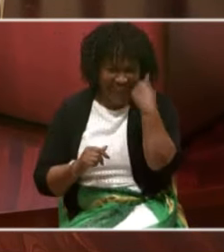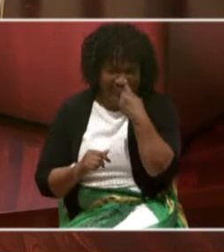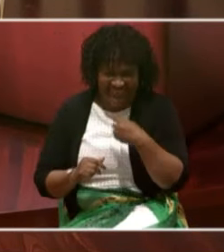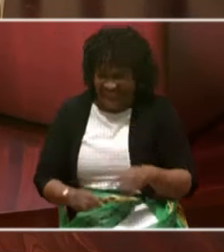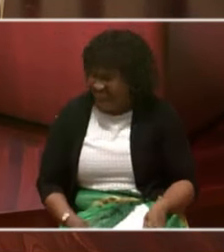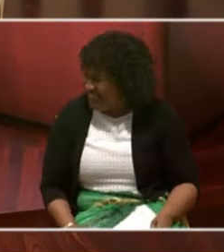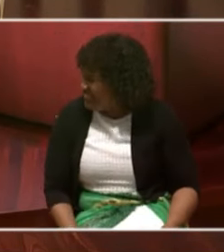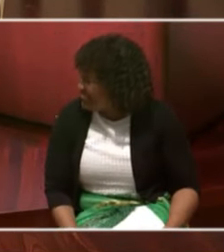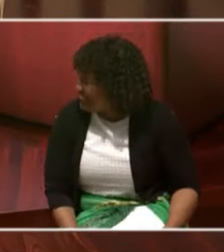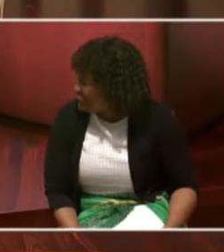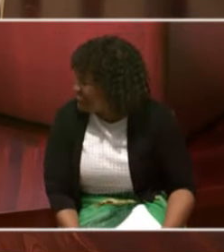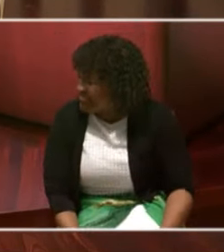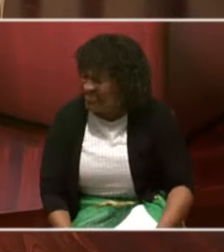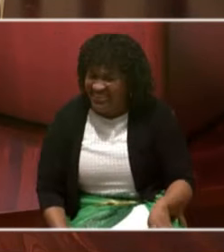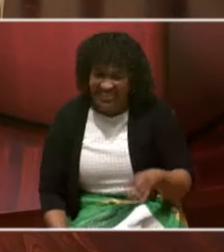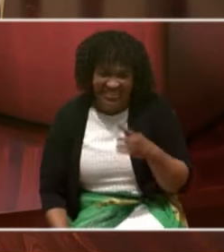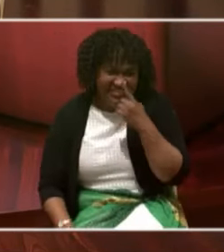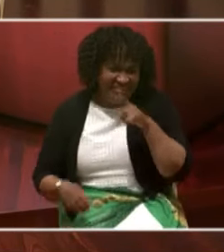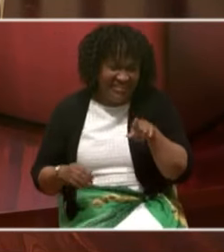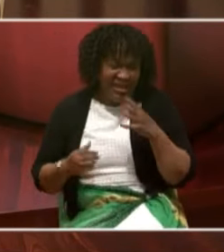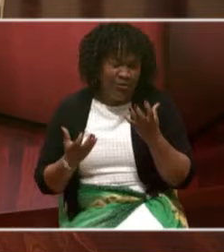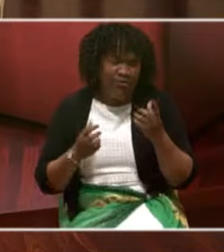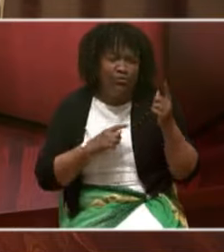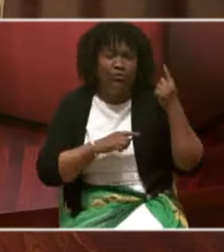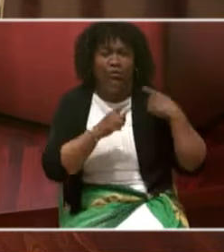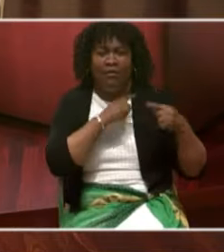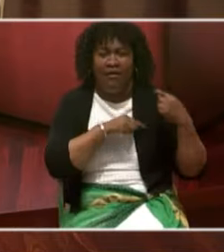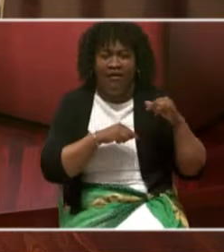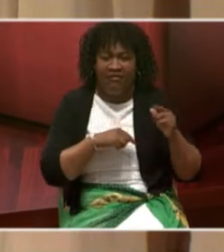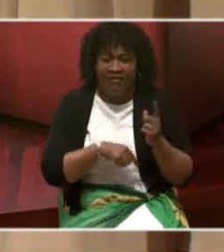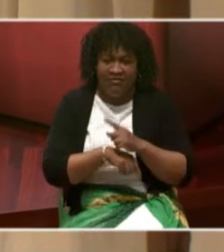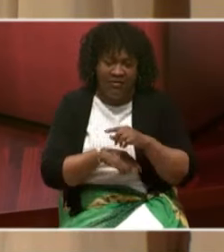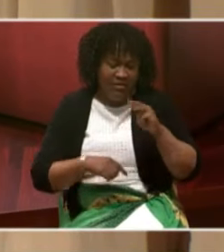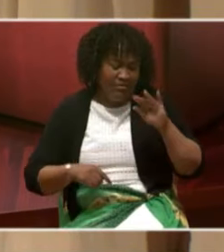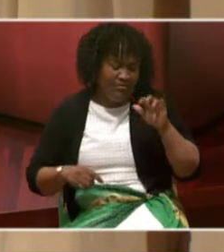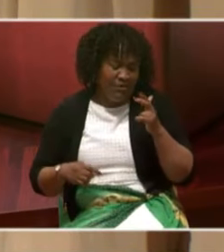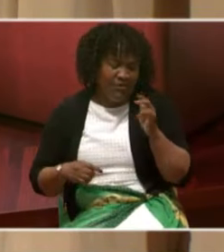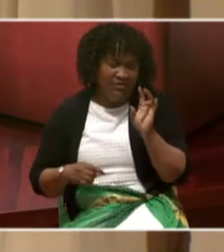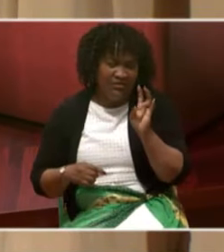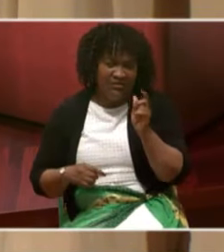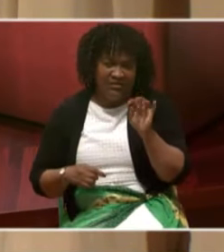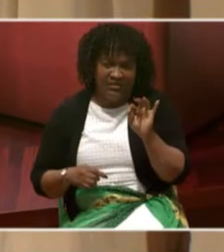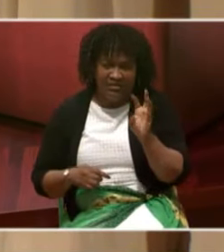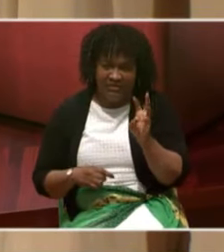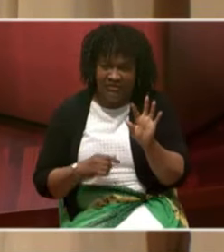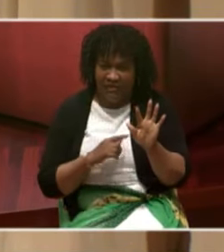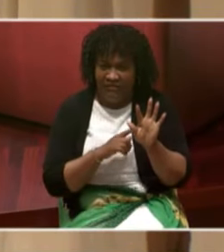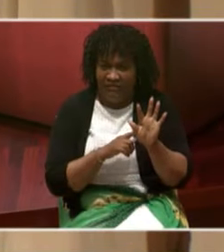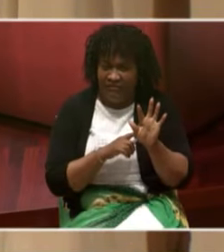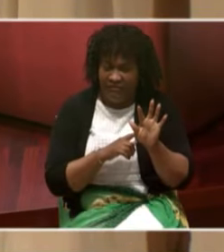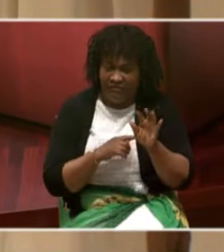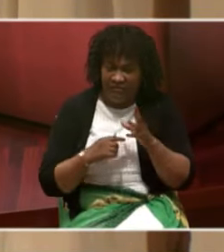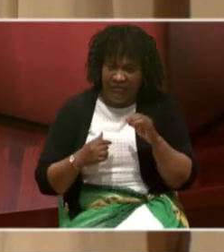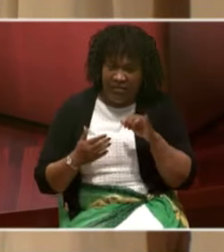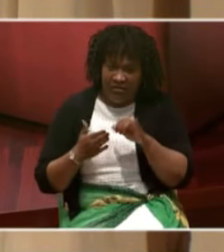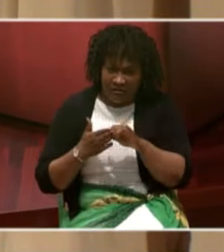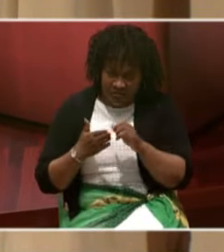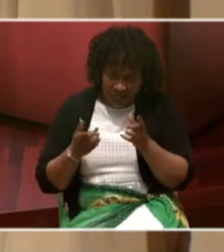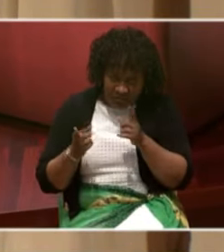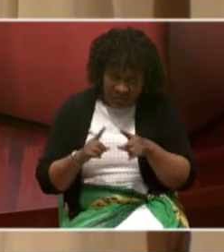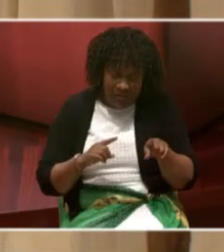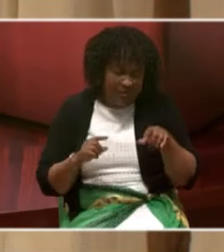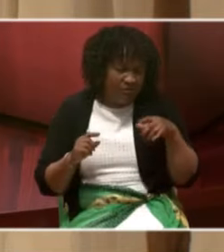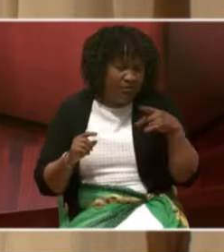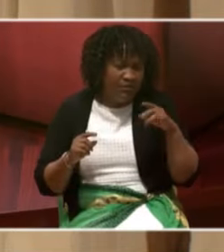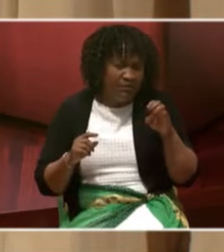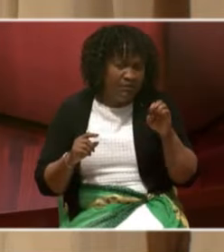mother. There was a confrontation. He was shot in the stomach and died a few days later at the Good Samaritan